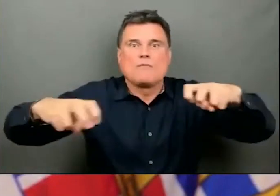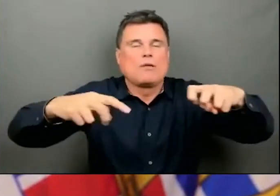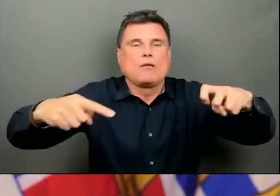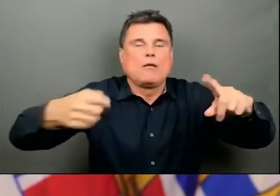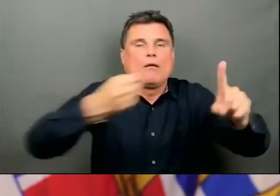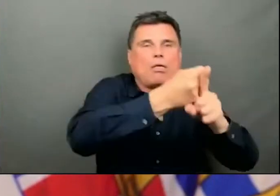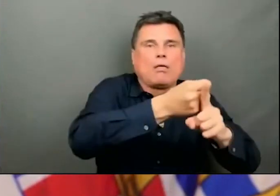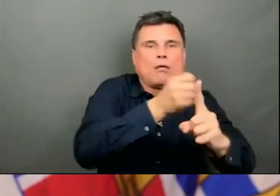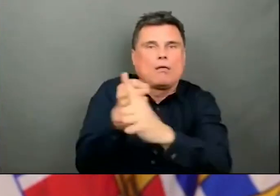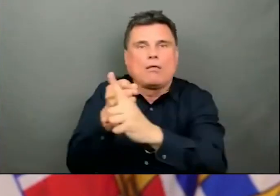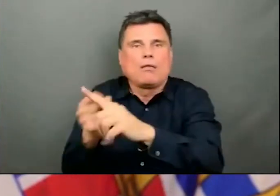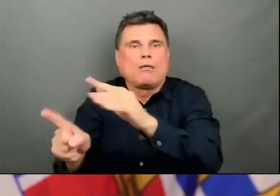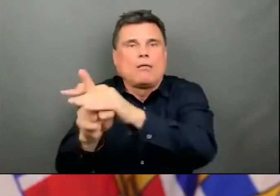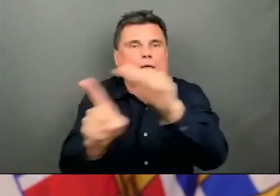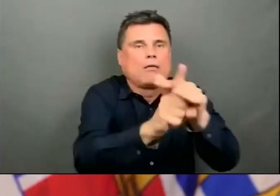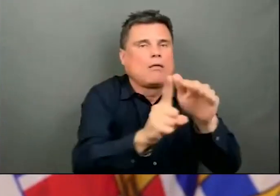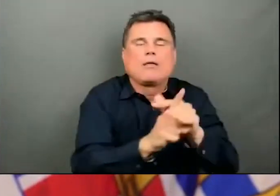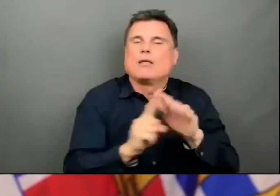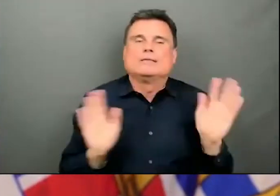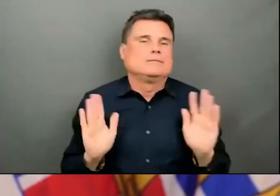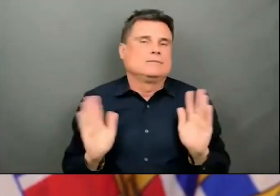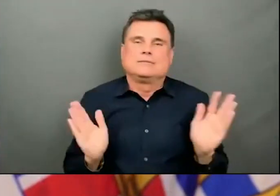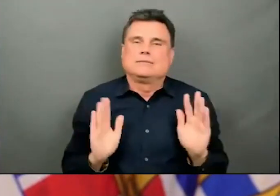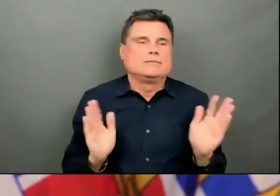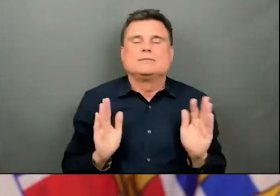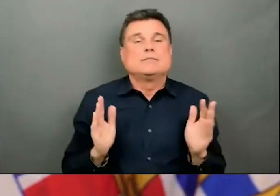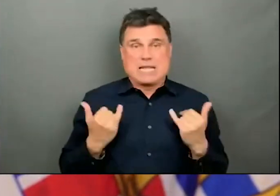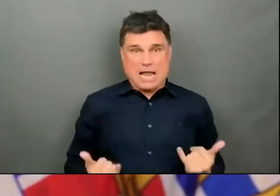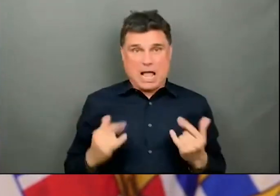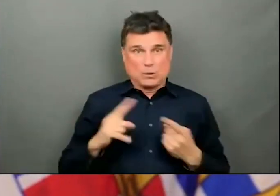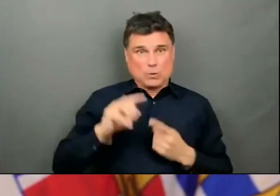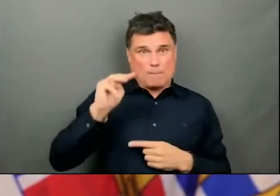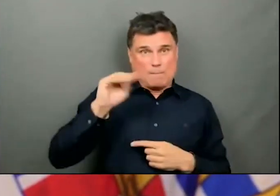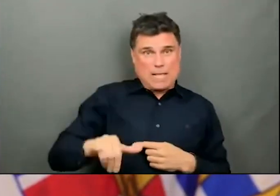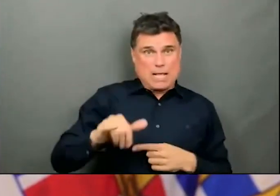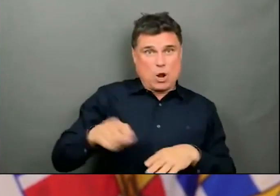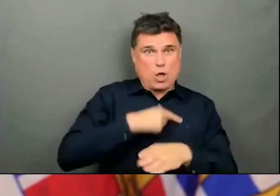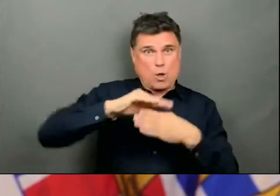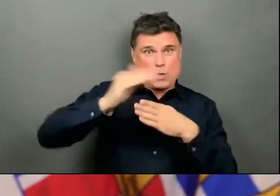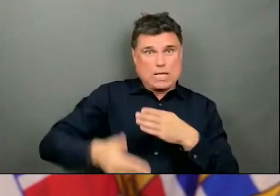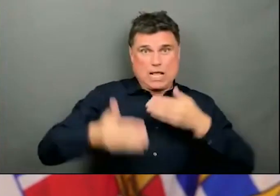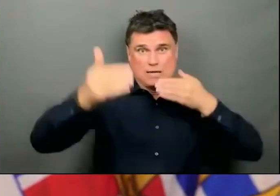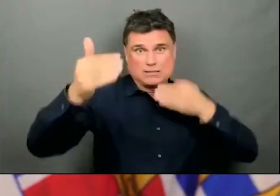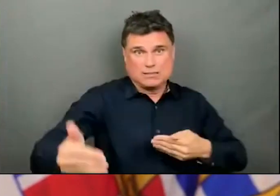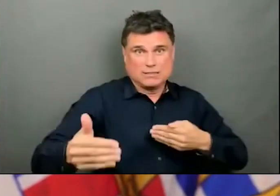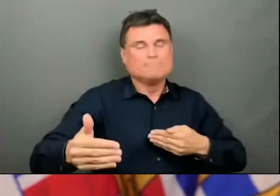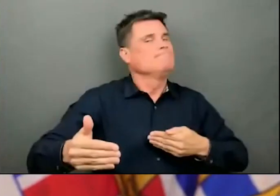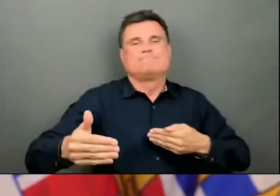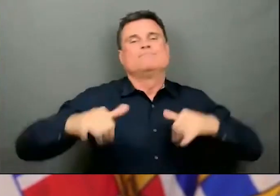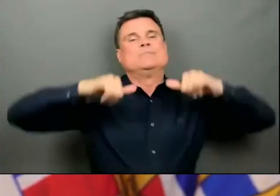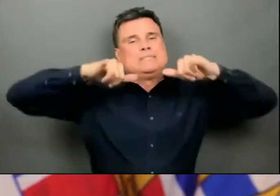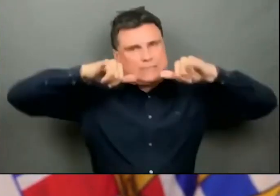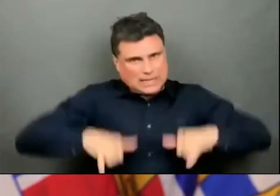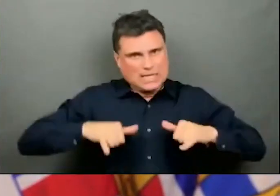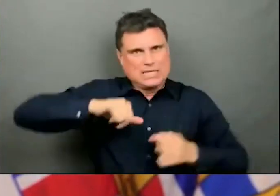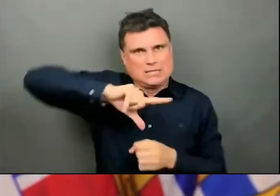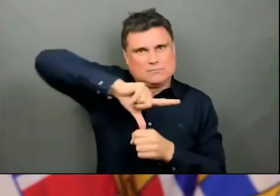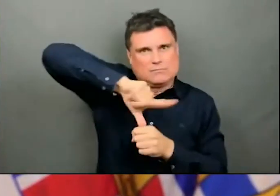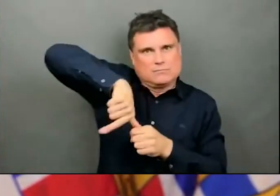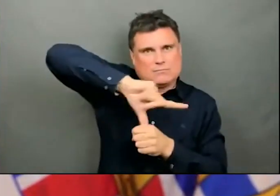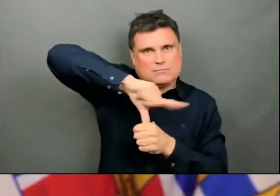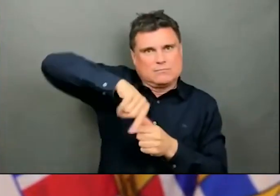and the end of the May long weekend, we all need to stay local, stay within our own area. Lisa, do you have a